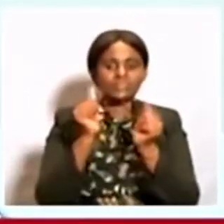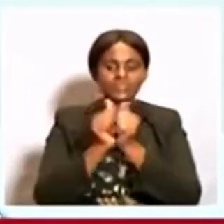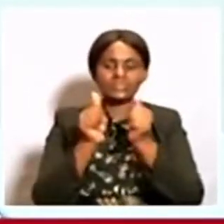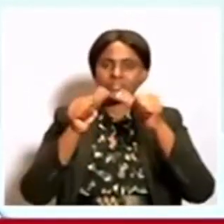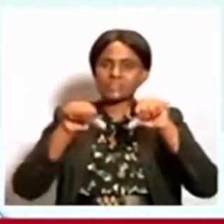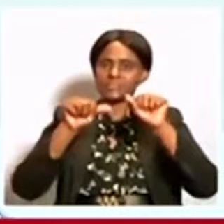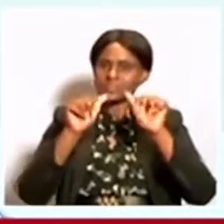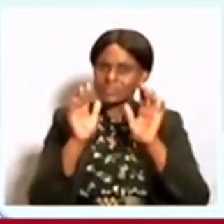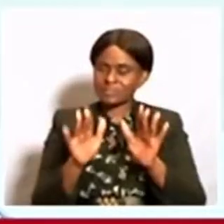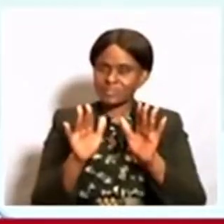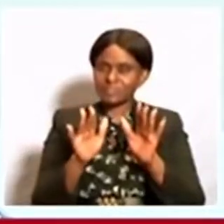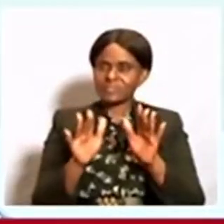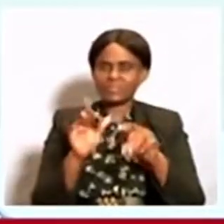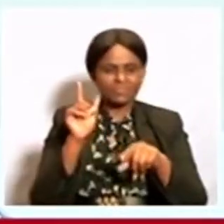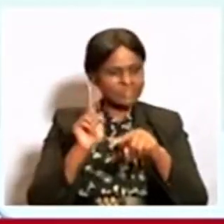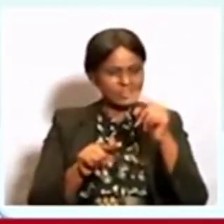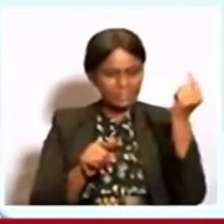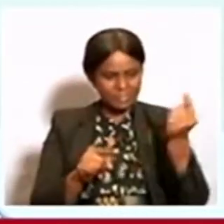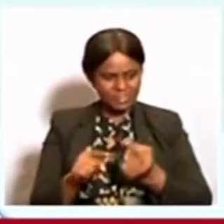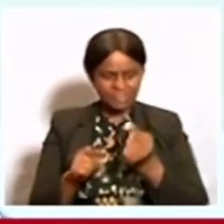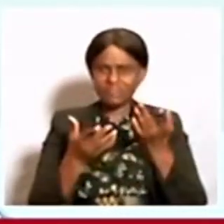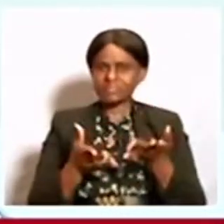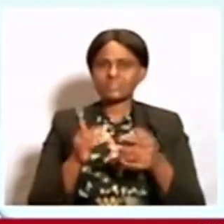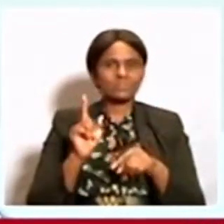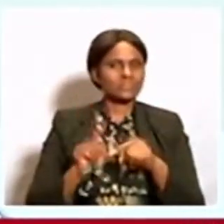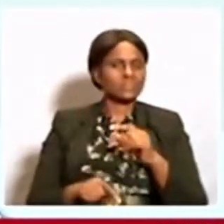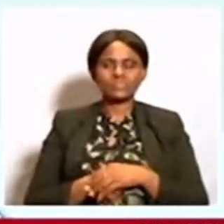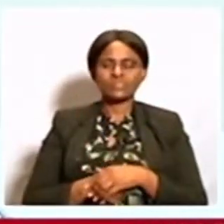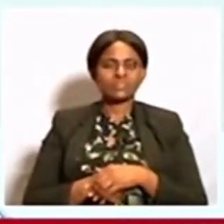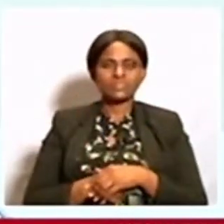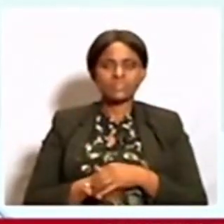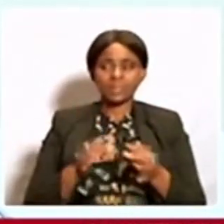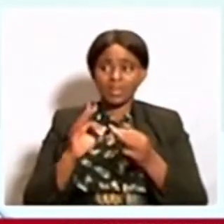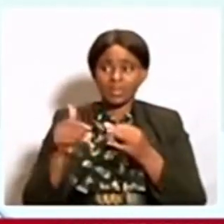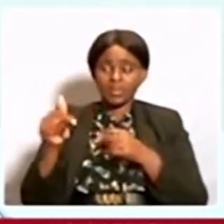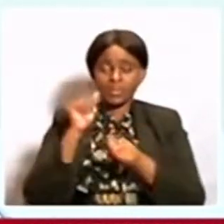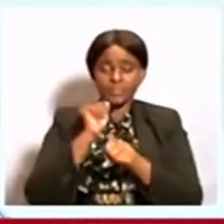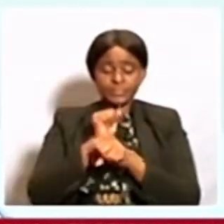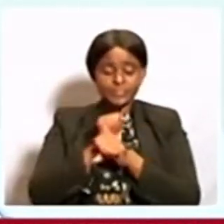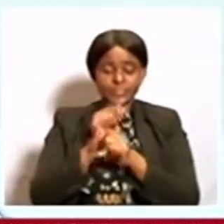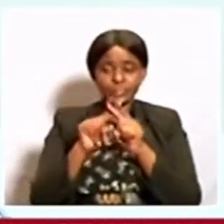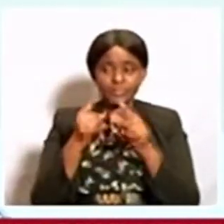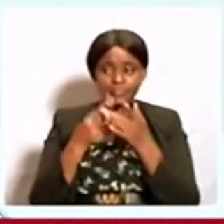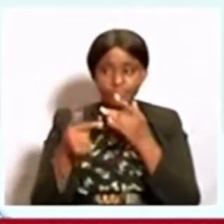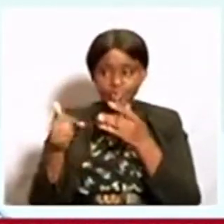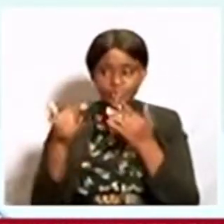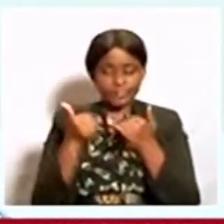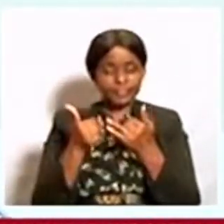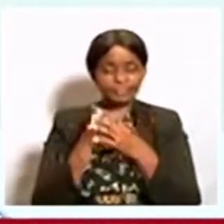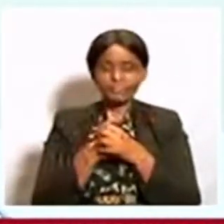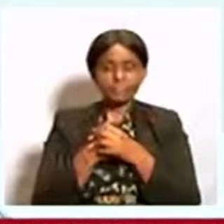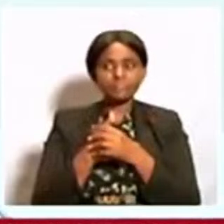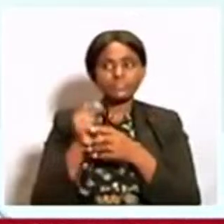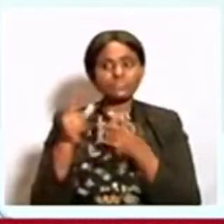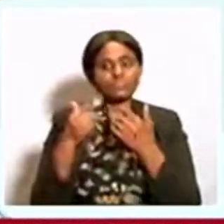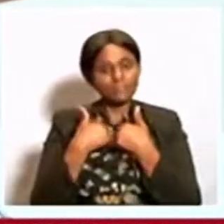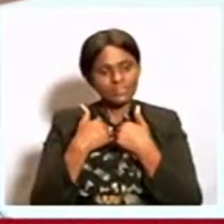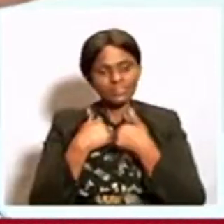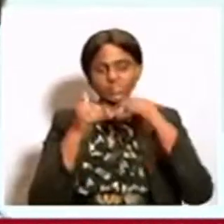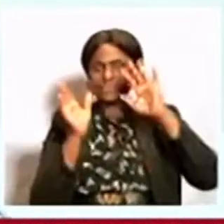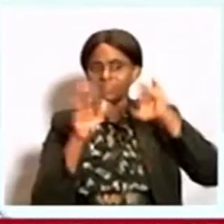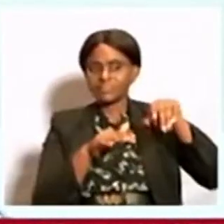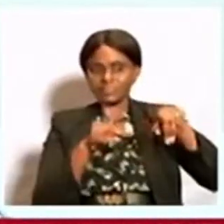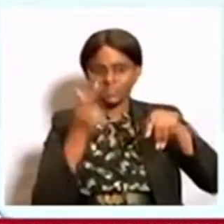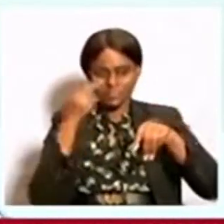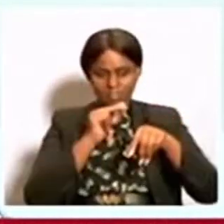auditors. It wouldn't have come here if you did that. But you had to leave it because